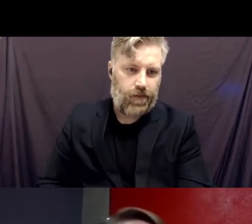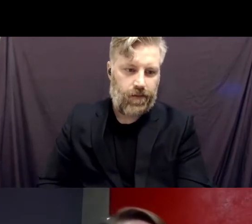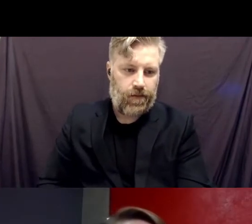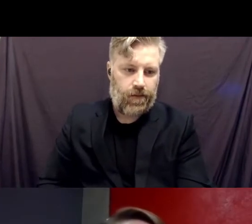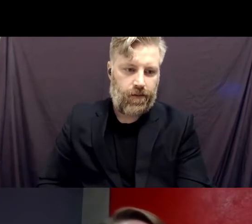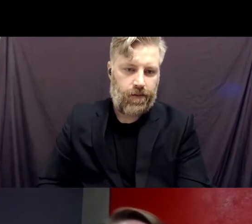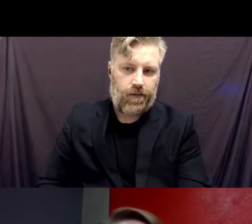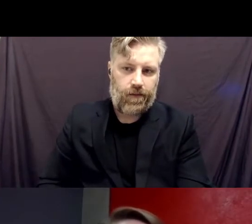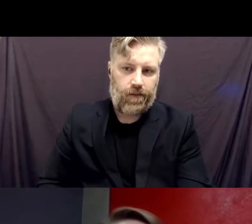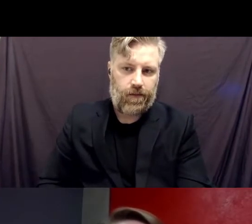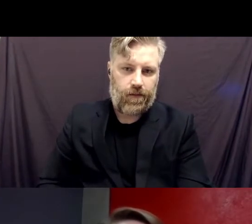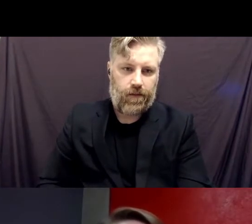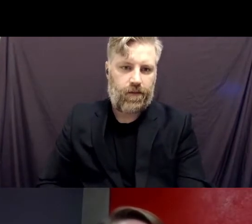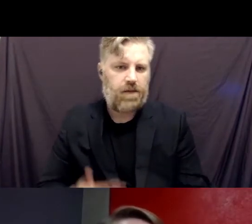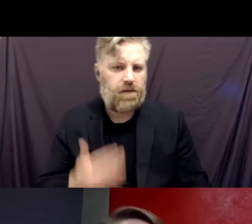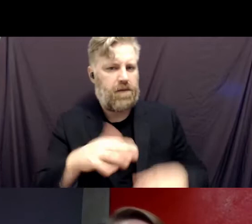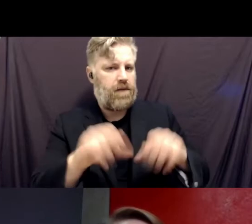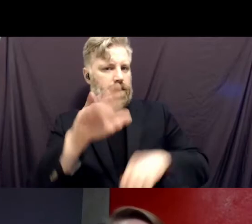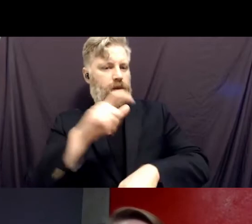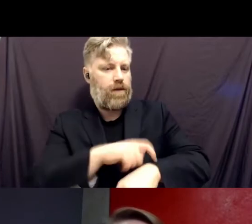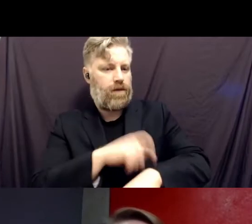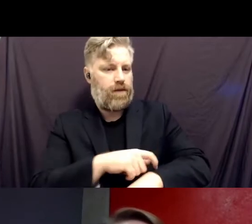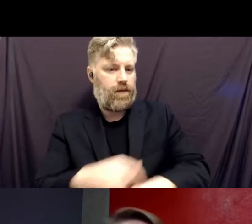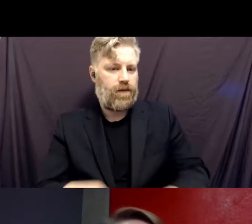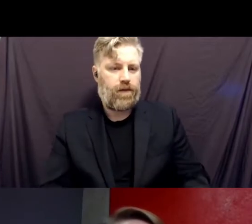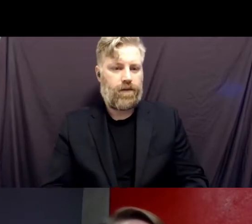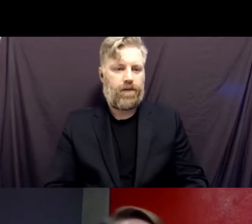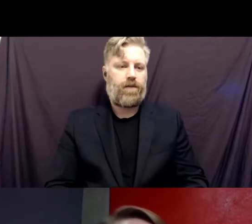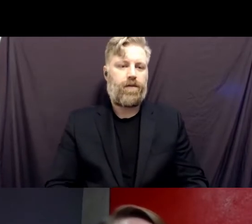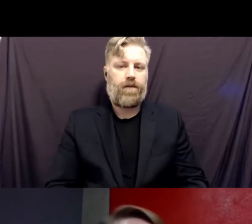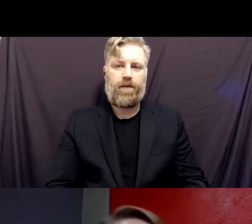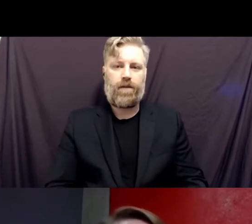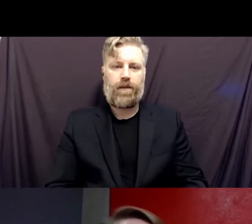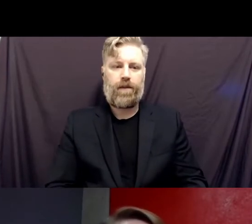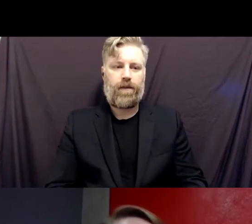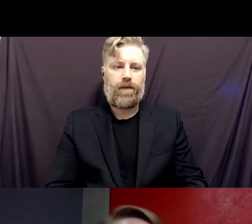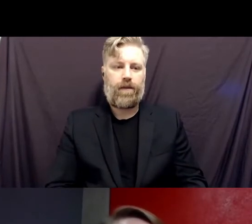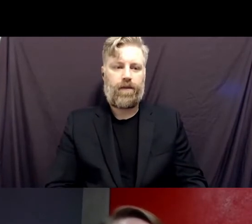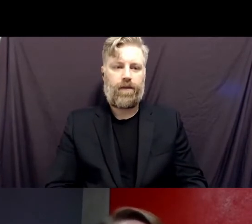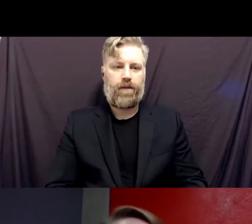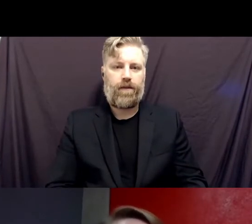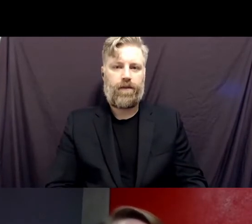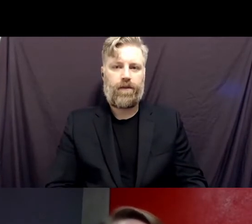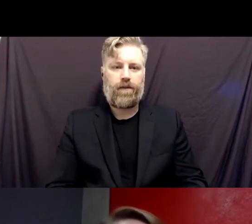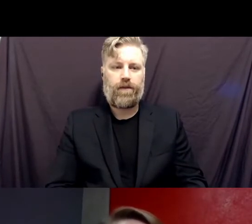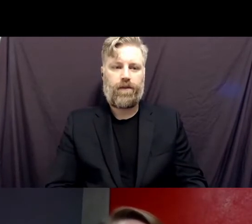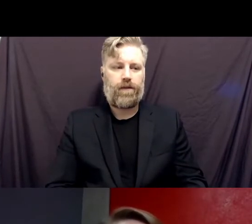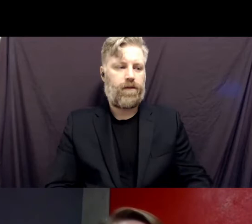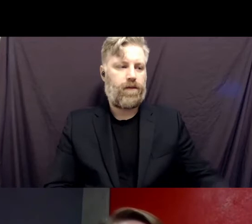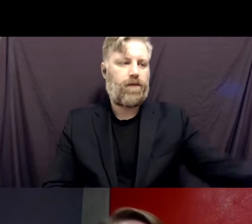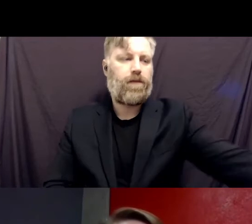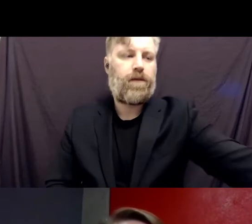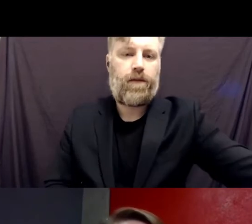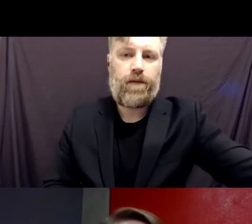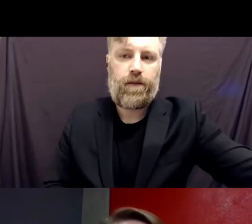Thank you, Martin. Take the time that you need, dear. Thank you so much. A lot of amazing information. So please take time for a quick drink.